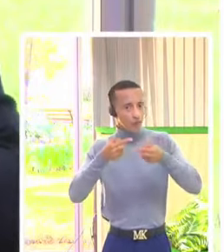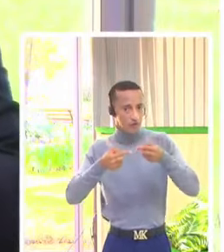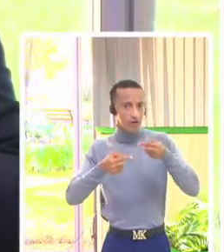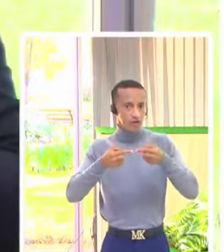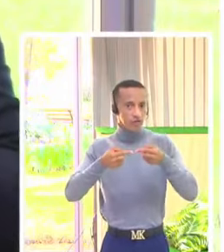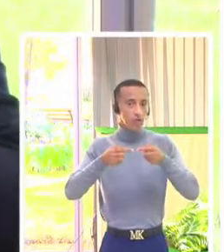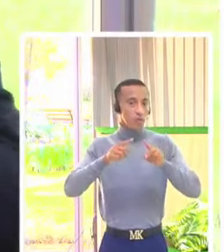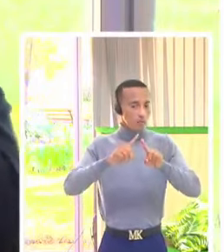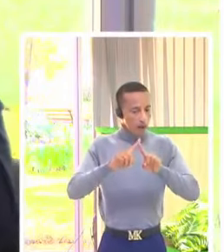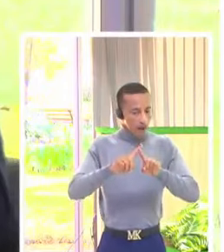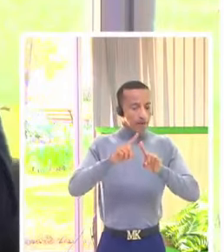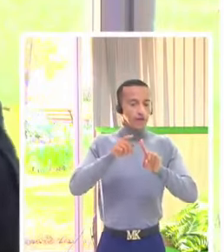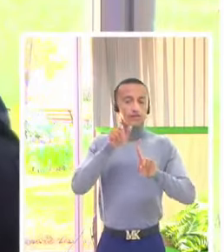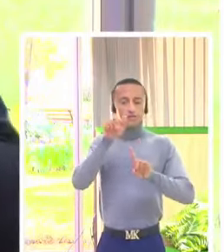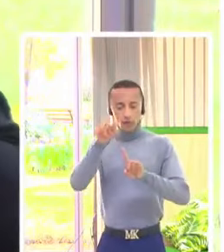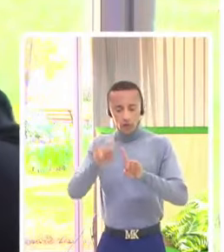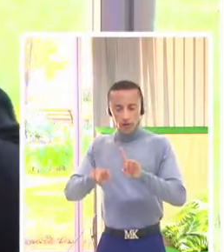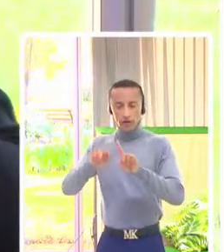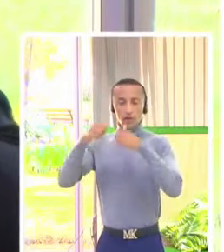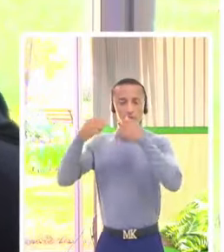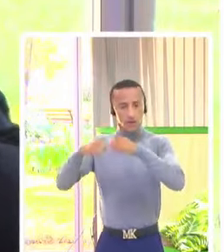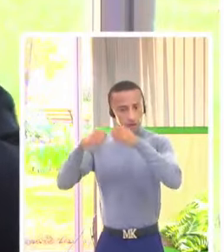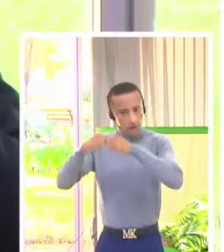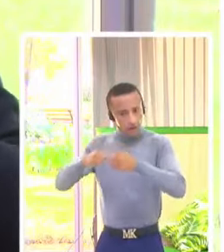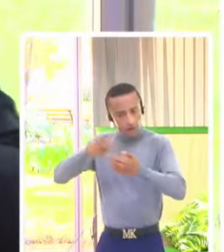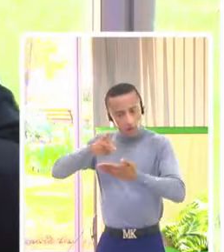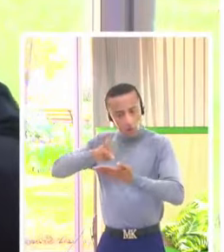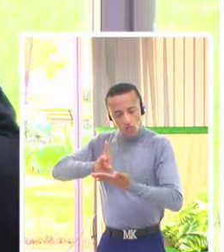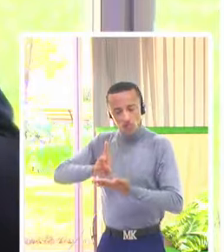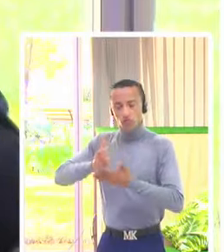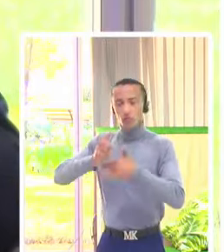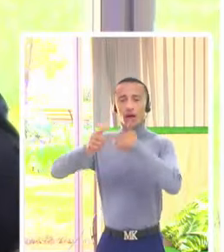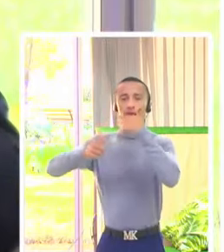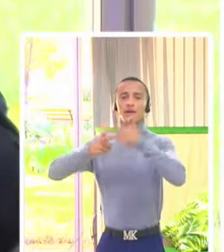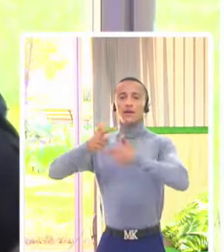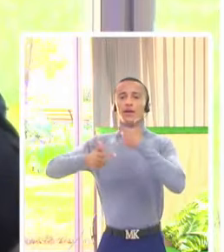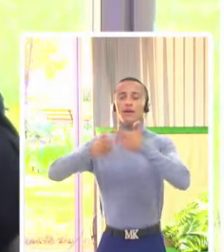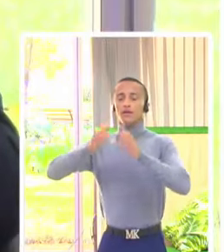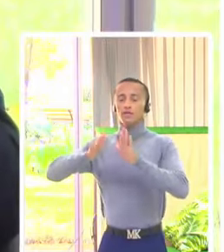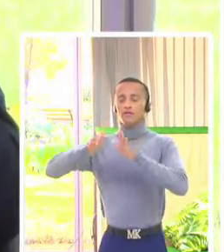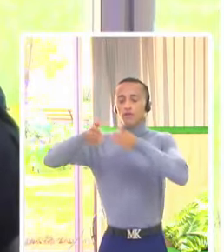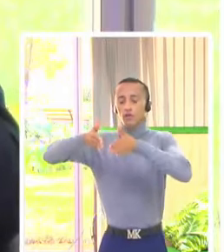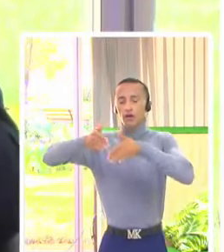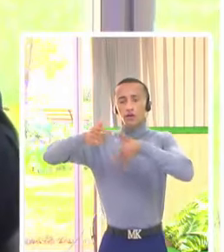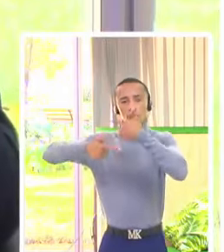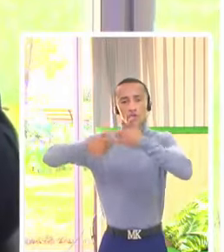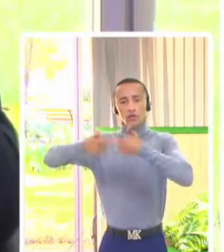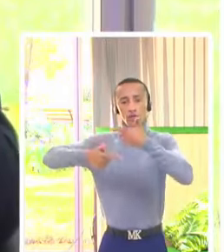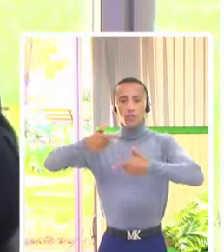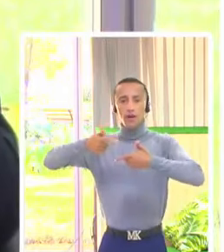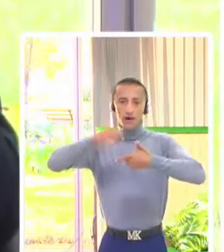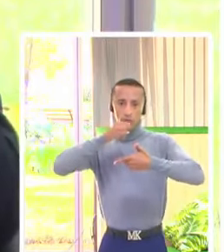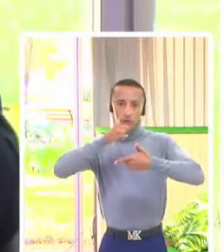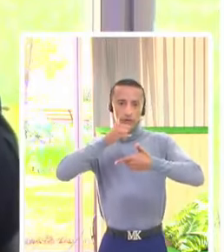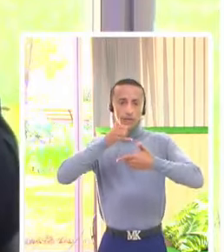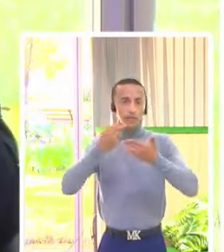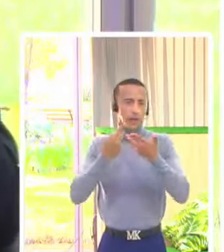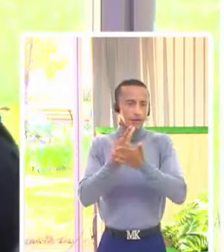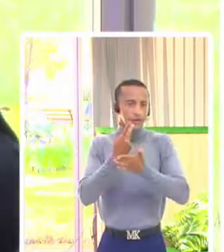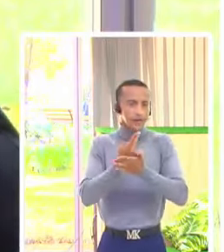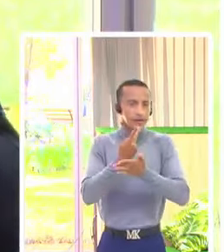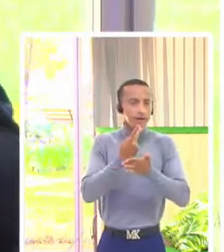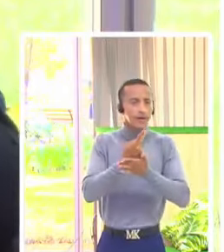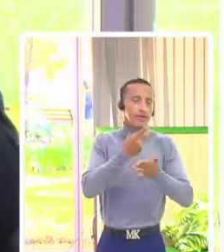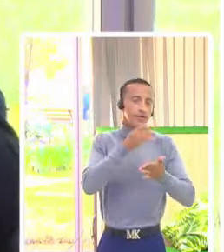government or change in technology, or for example, price of fertilizer increasing because of Ukraine war in the